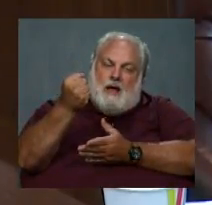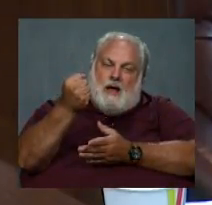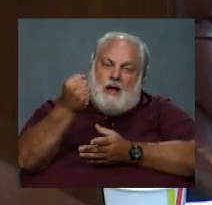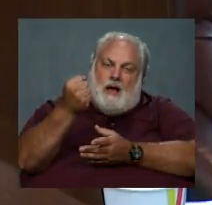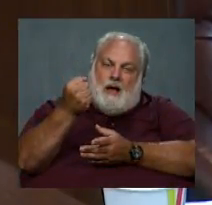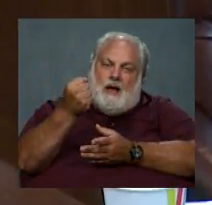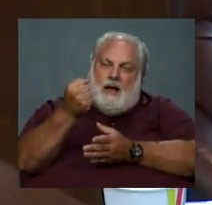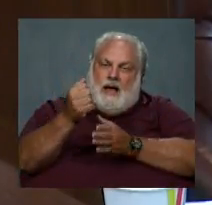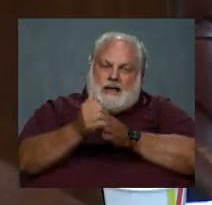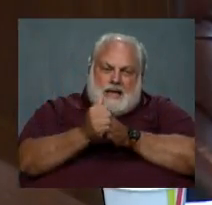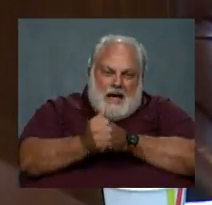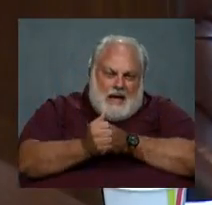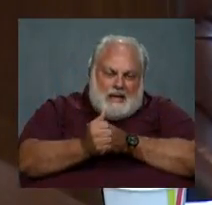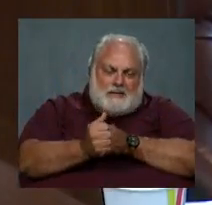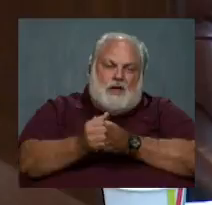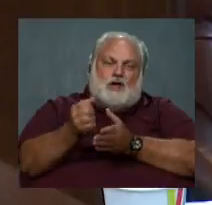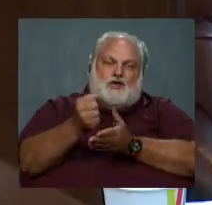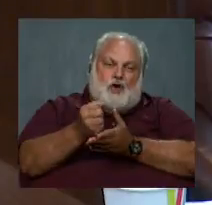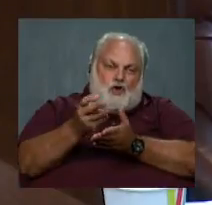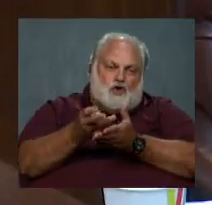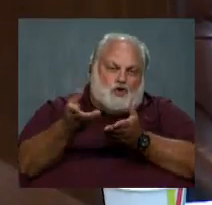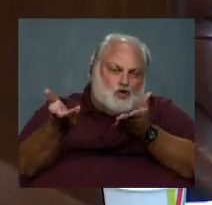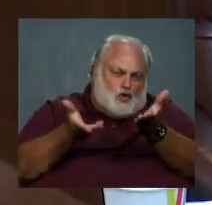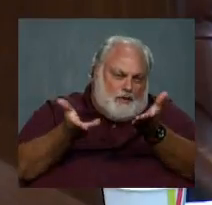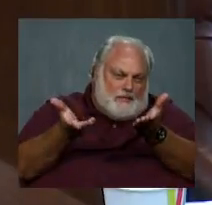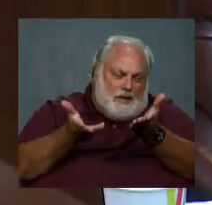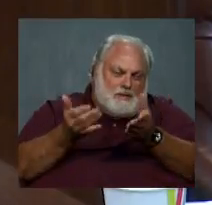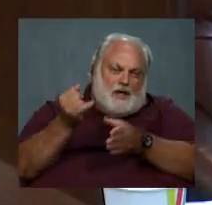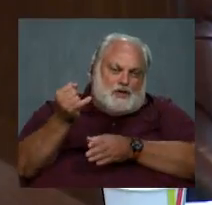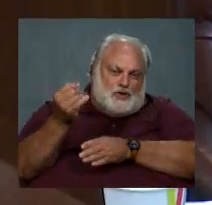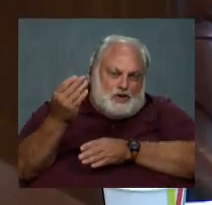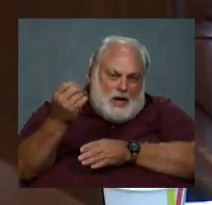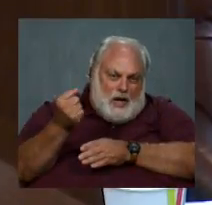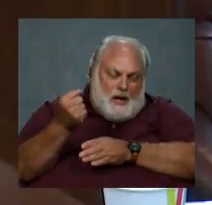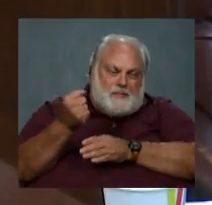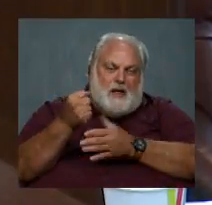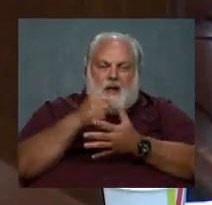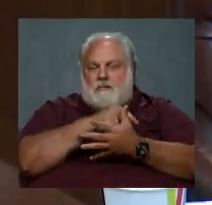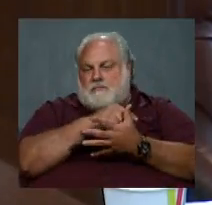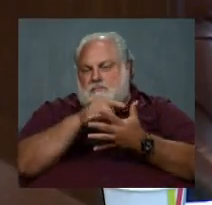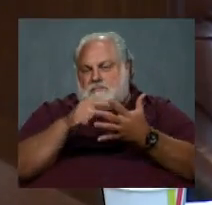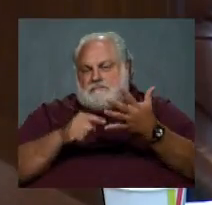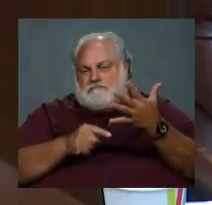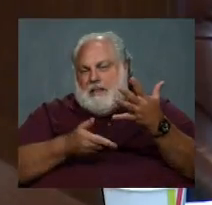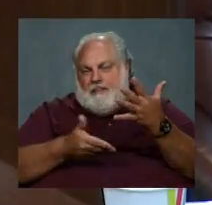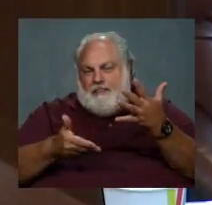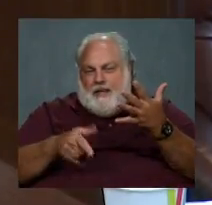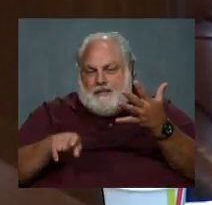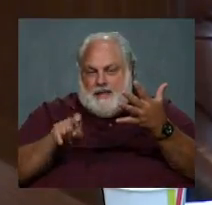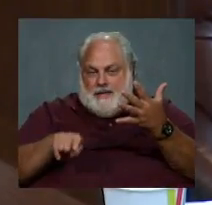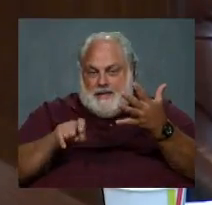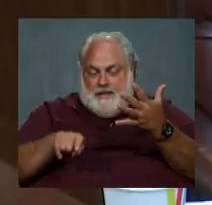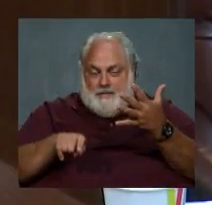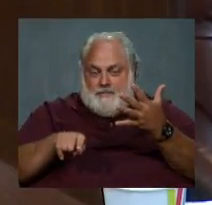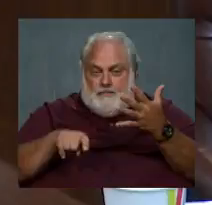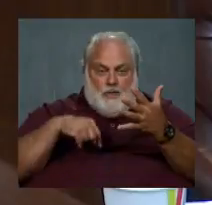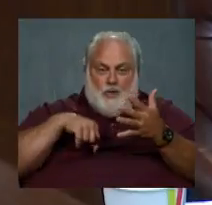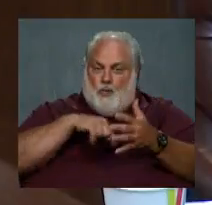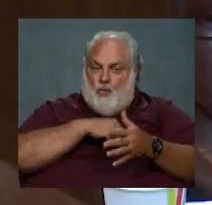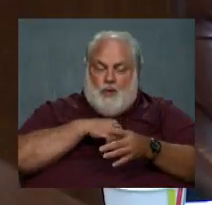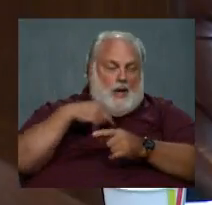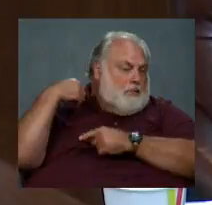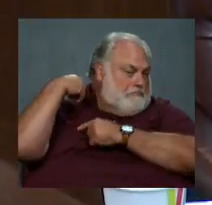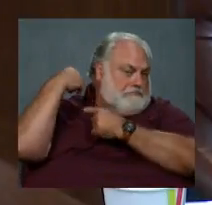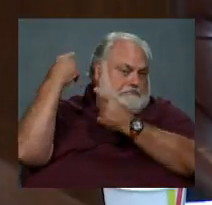direction, giving them social service, giving them jobs, giving them all the things that they need. We weren't doing that.